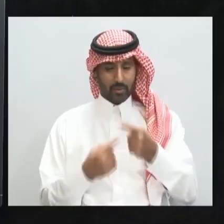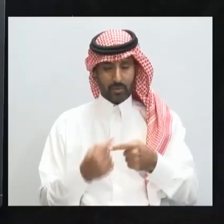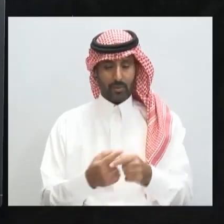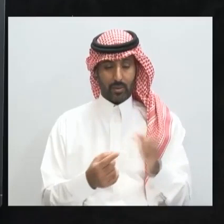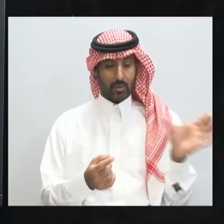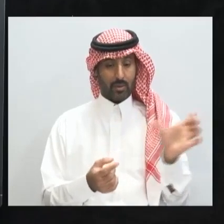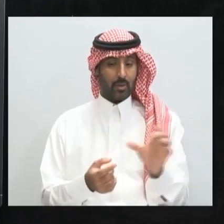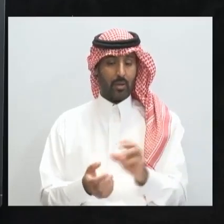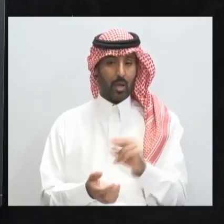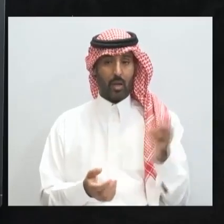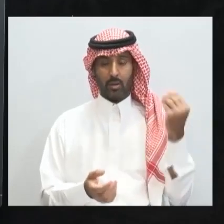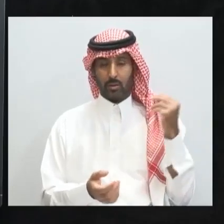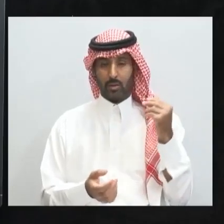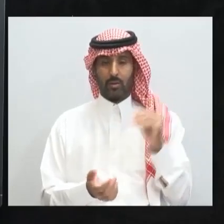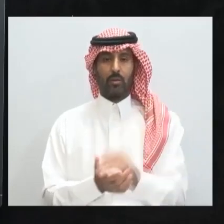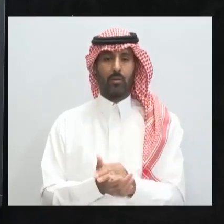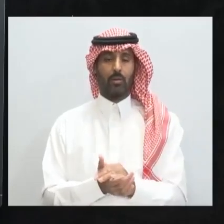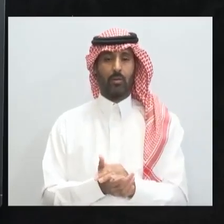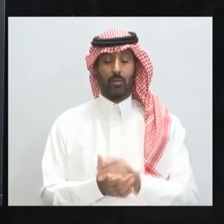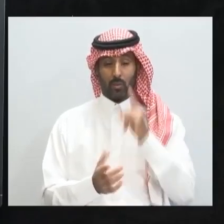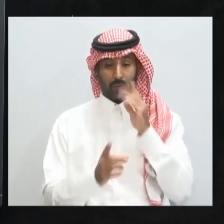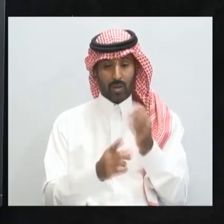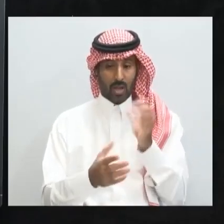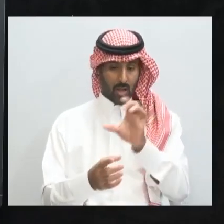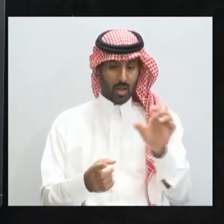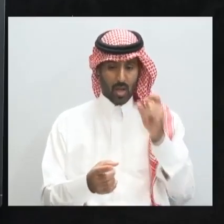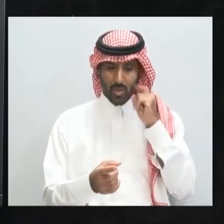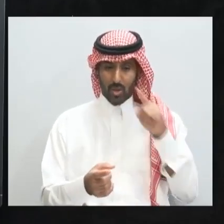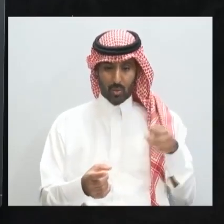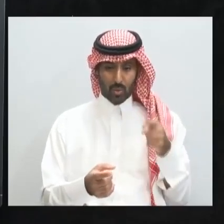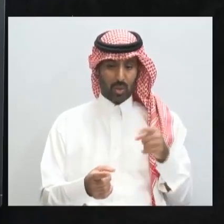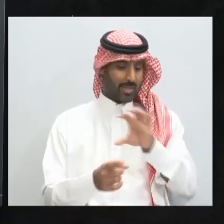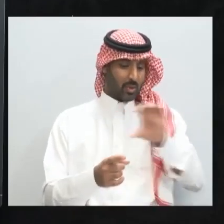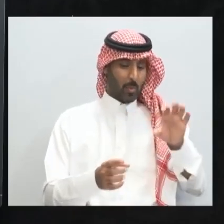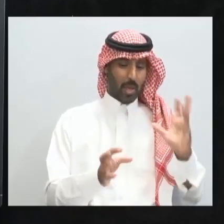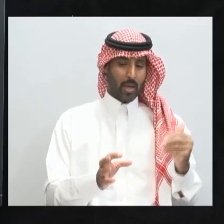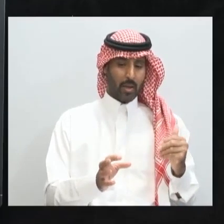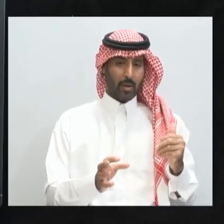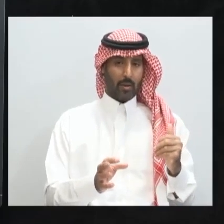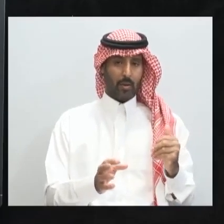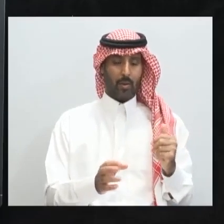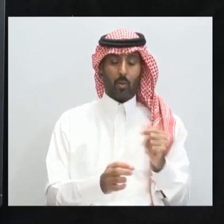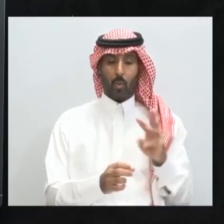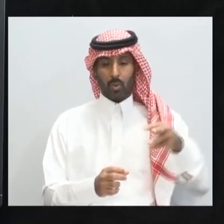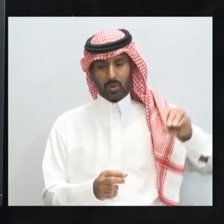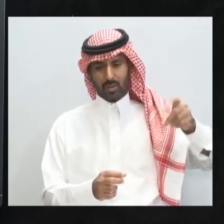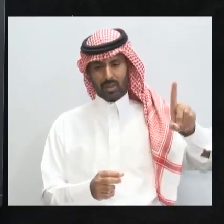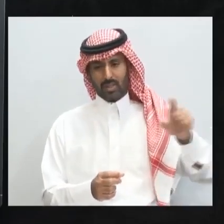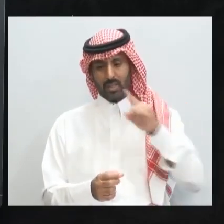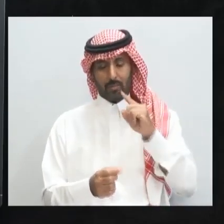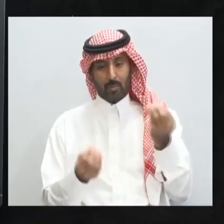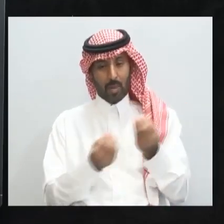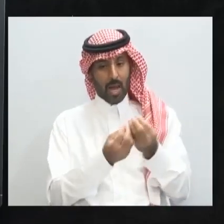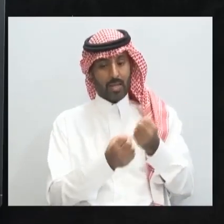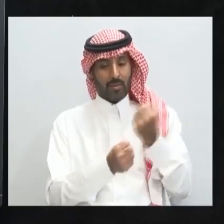they are, as I told you, we follow up with the correct form. Now we have here, would here was followed by the base